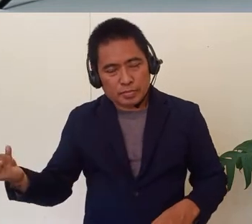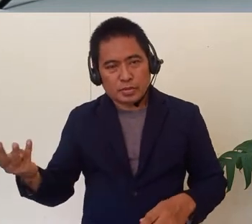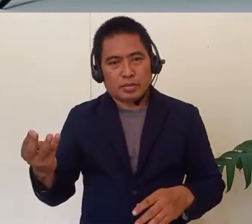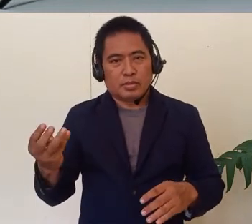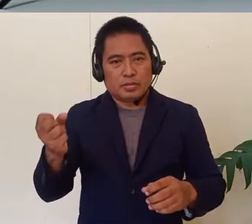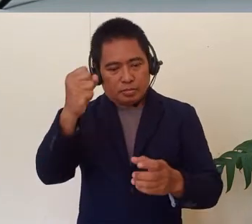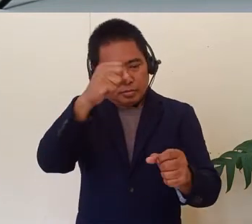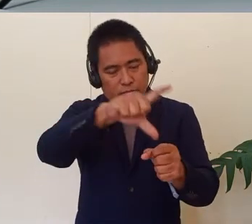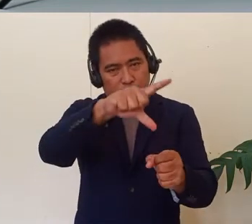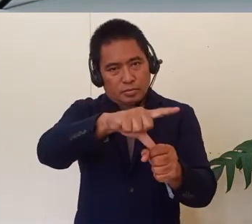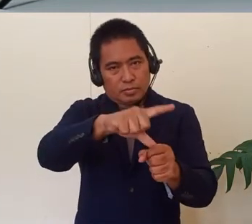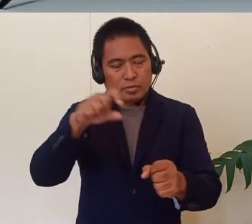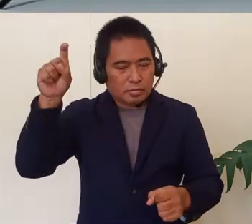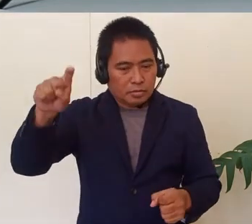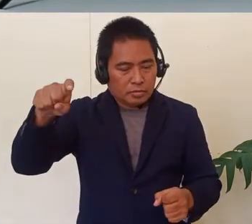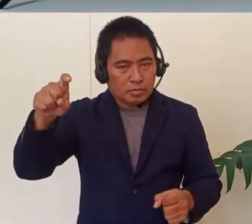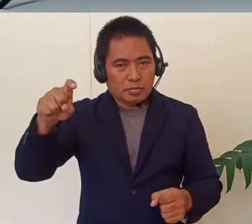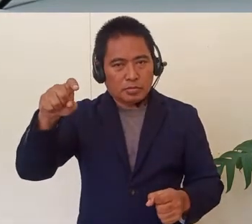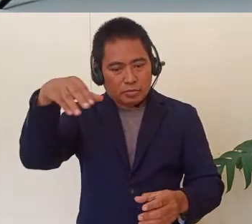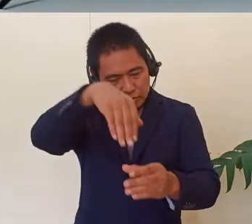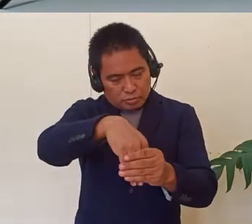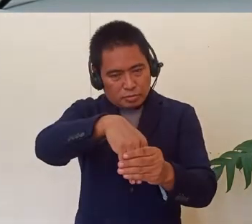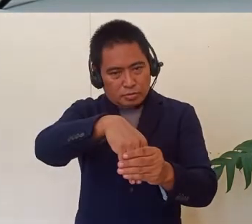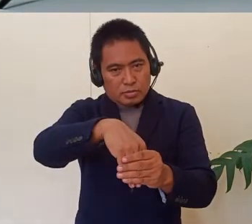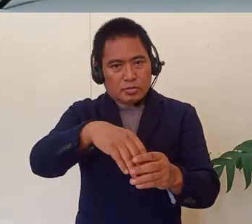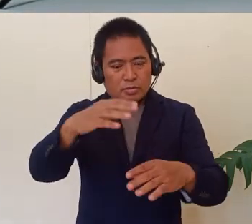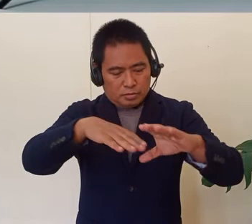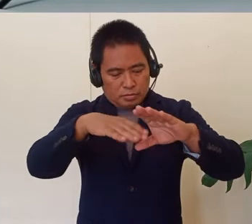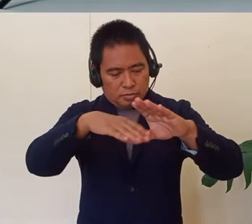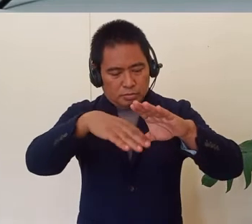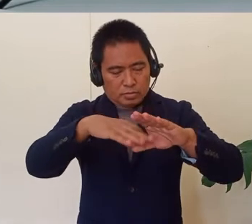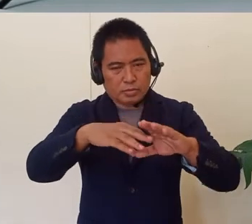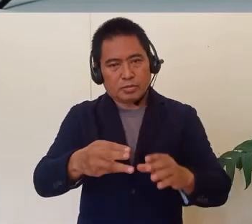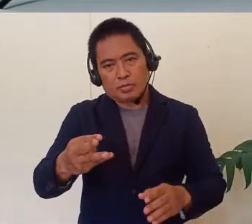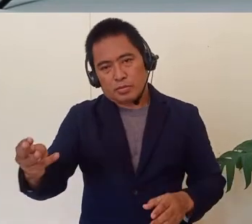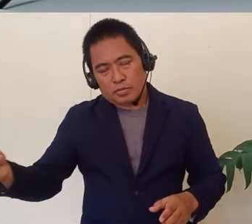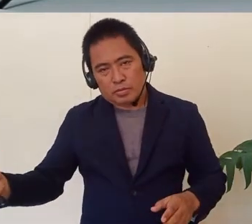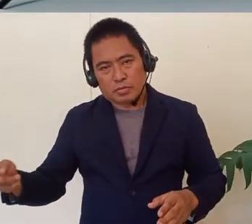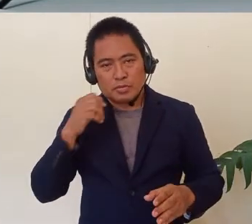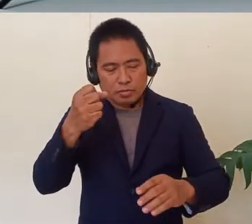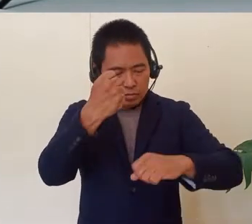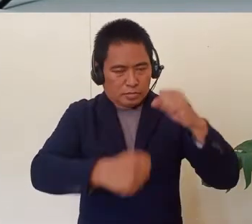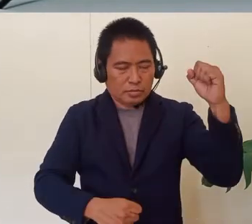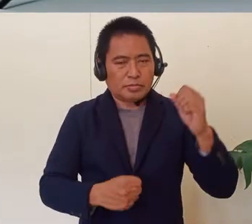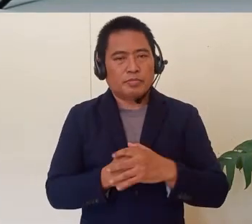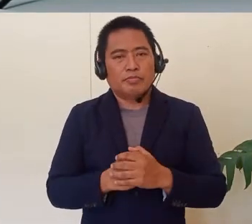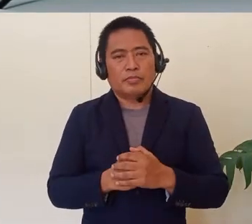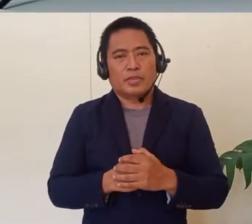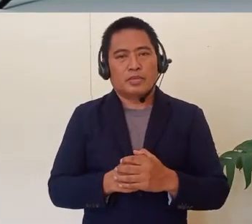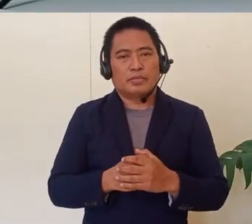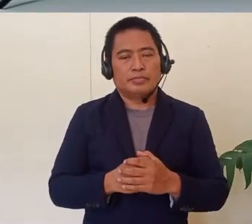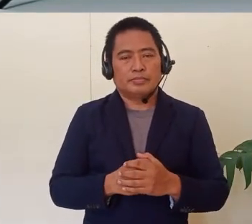the molecules of solvent. Thus, the molecules in a solution